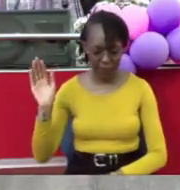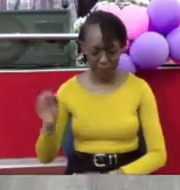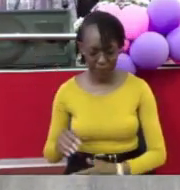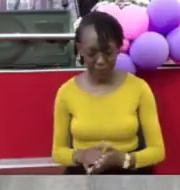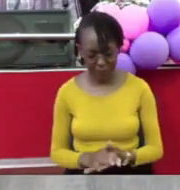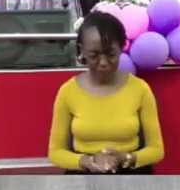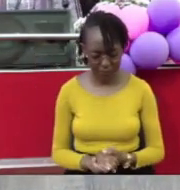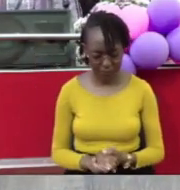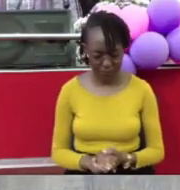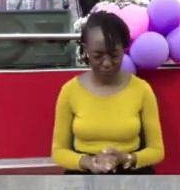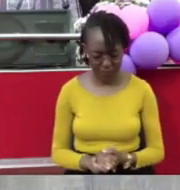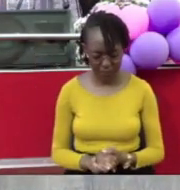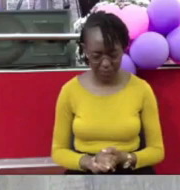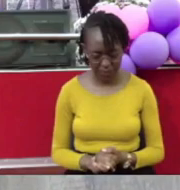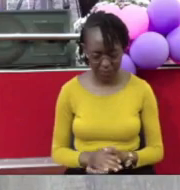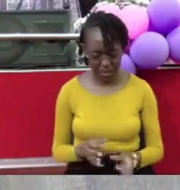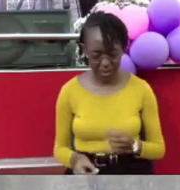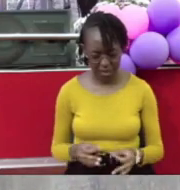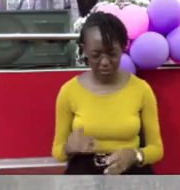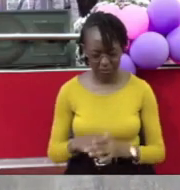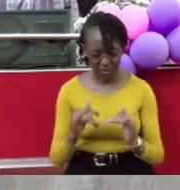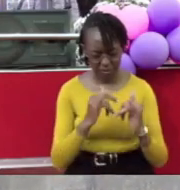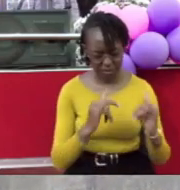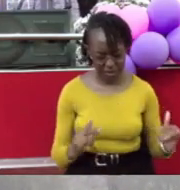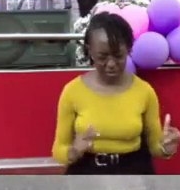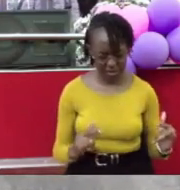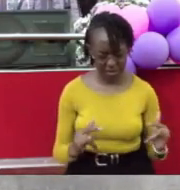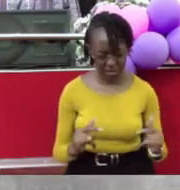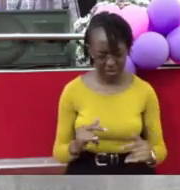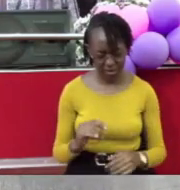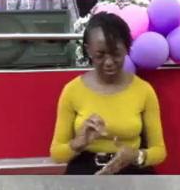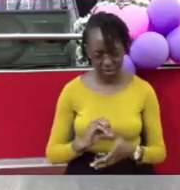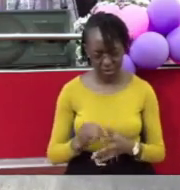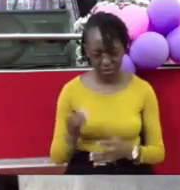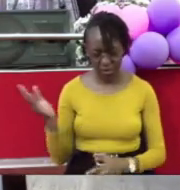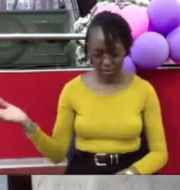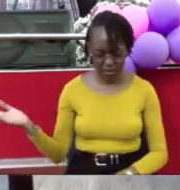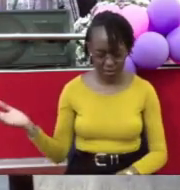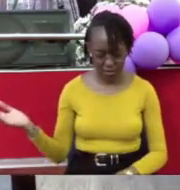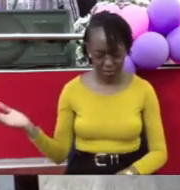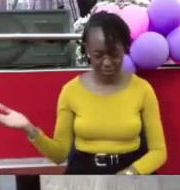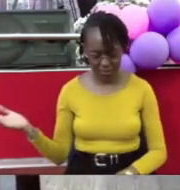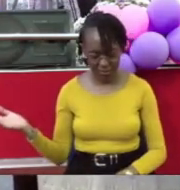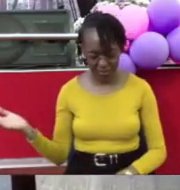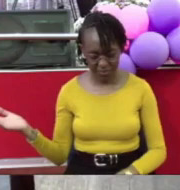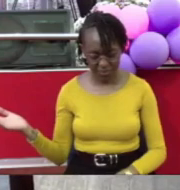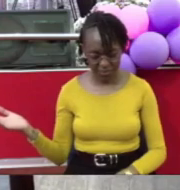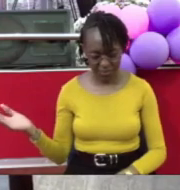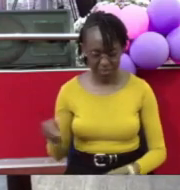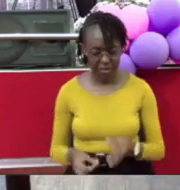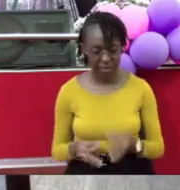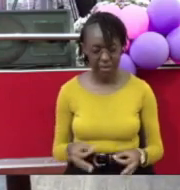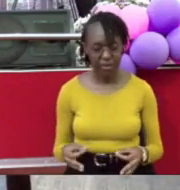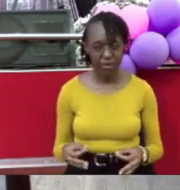touch. Whether you are in the tent or in the overflow, I think there are many